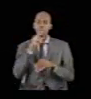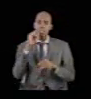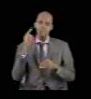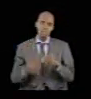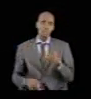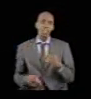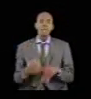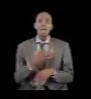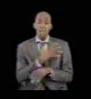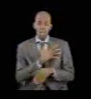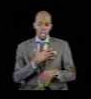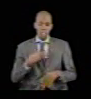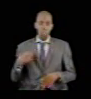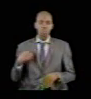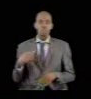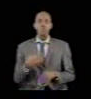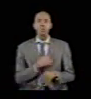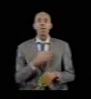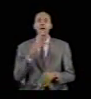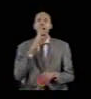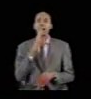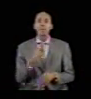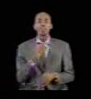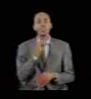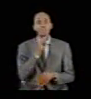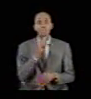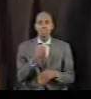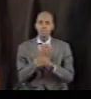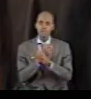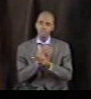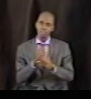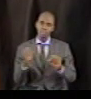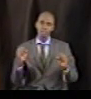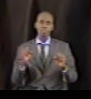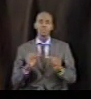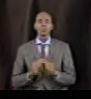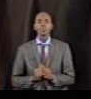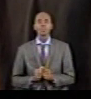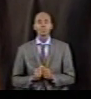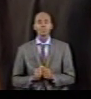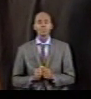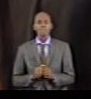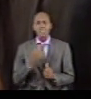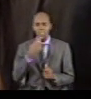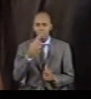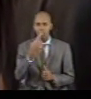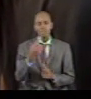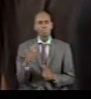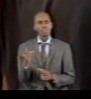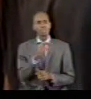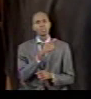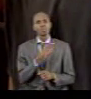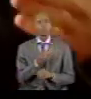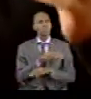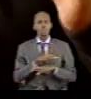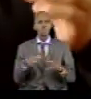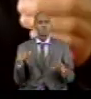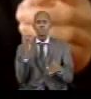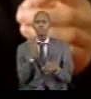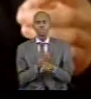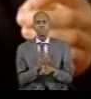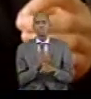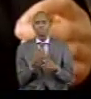and we are not saved. Tell them, don't just take for